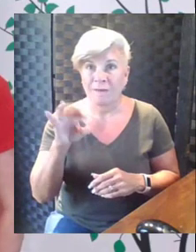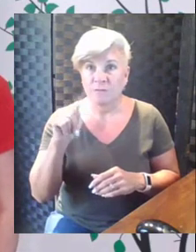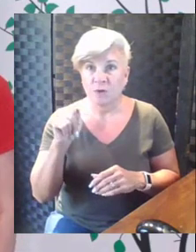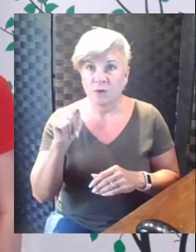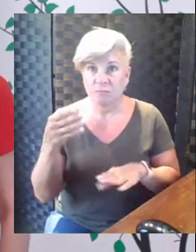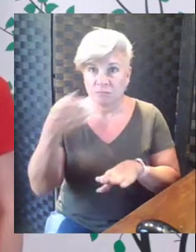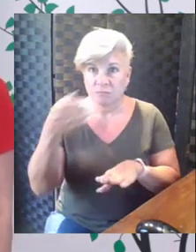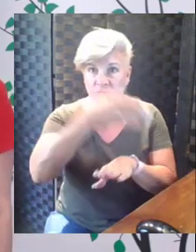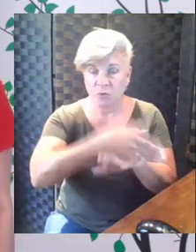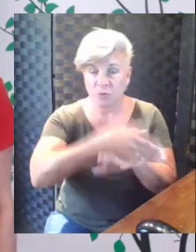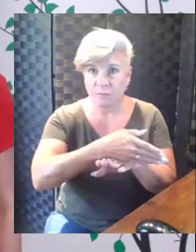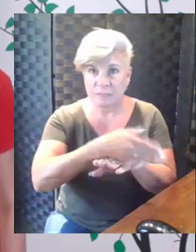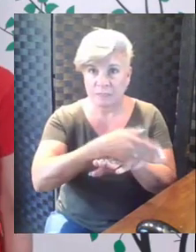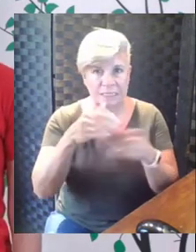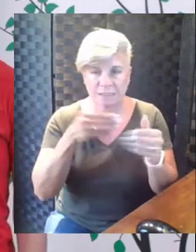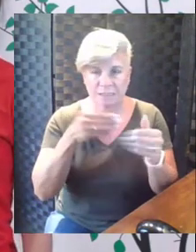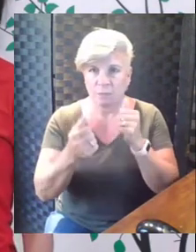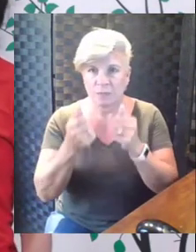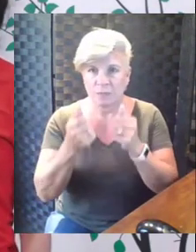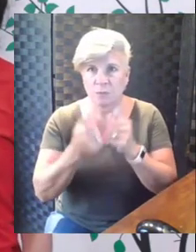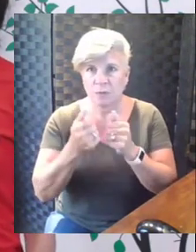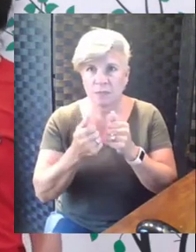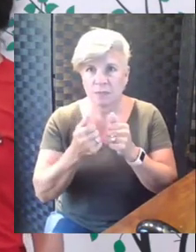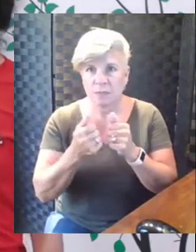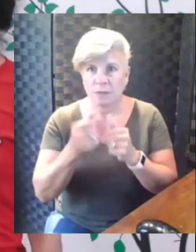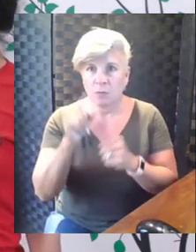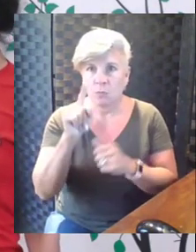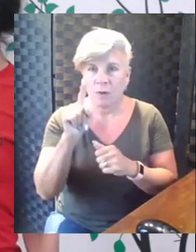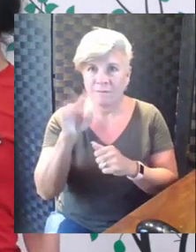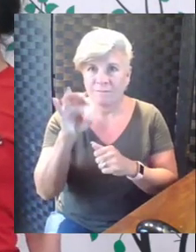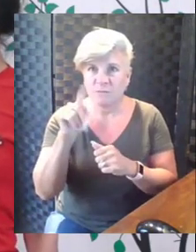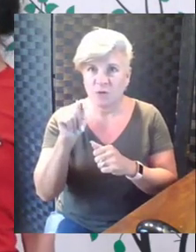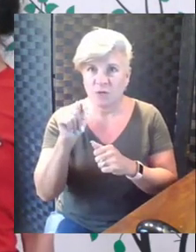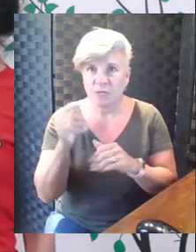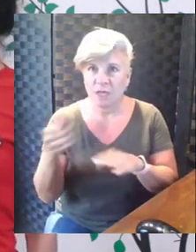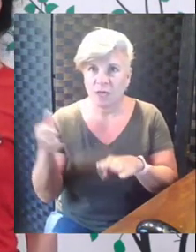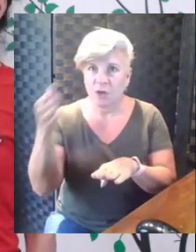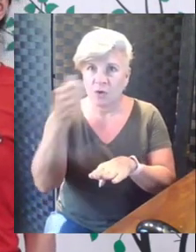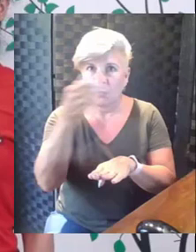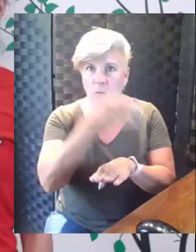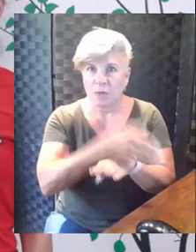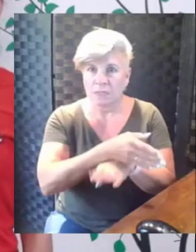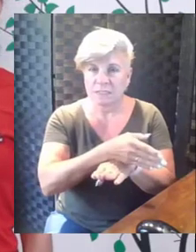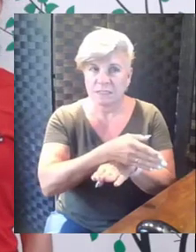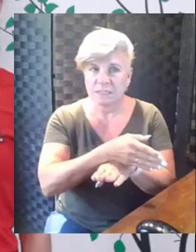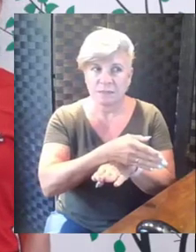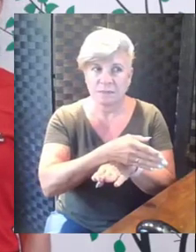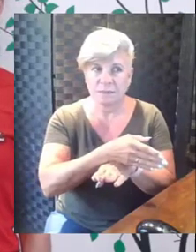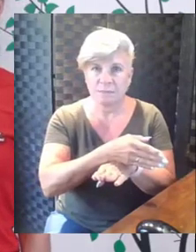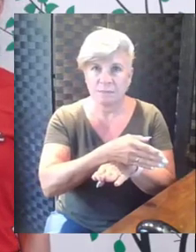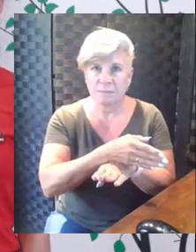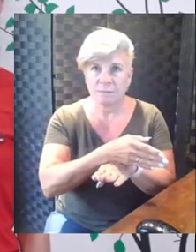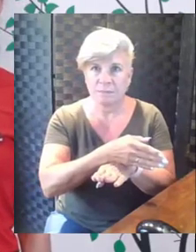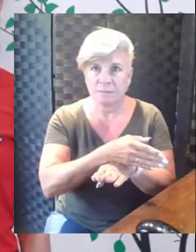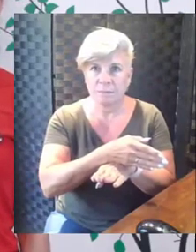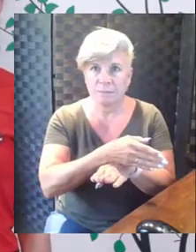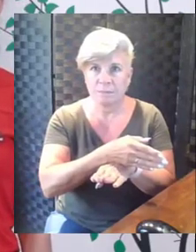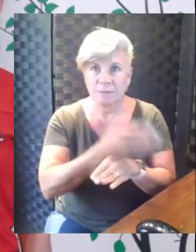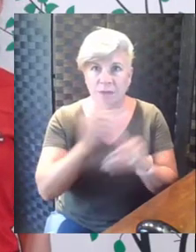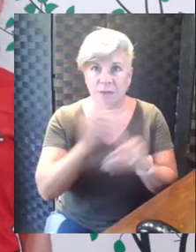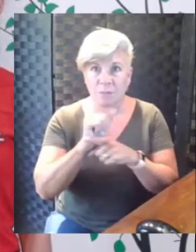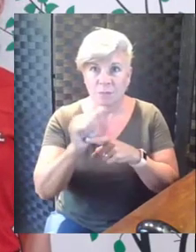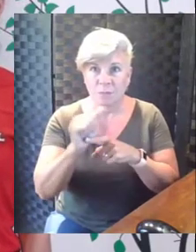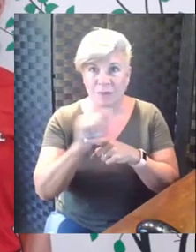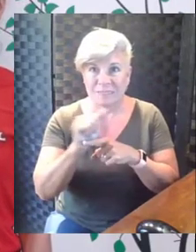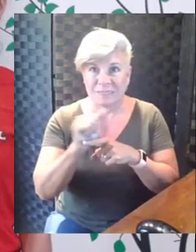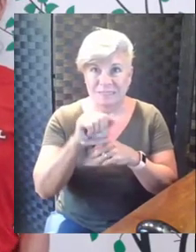other. It does not matter which foot. So you're going to take one foot and you're going to cross it in front of the other. Now you'll have to practice on